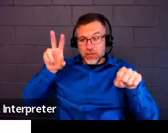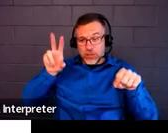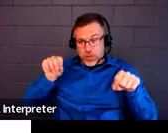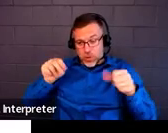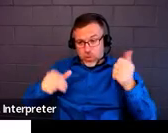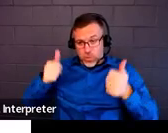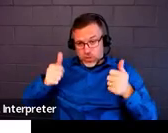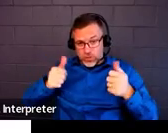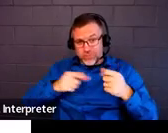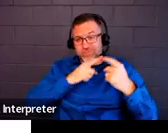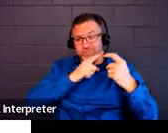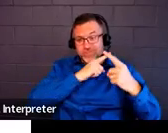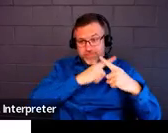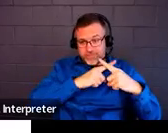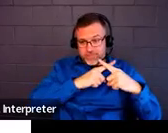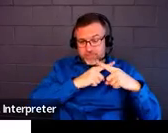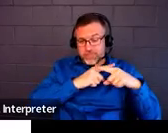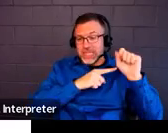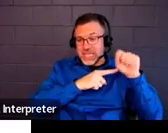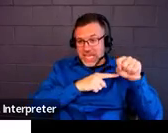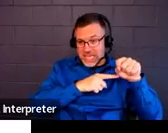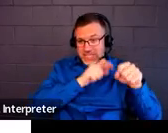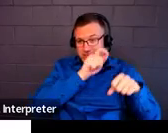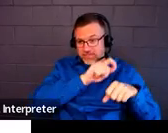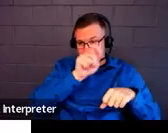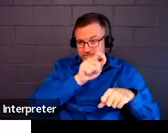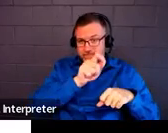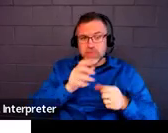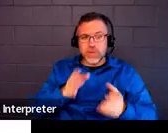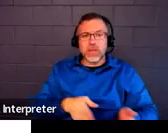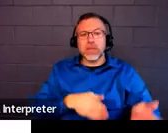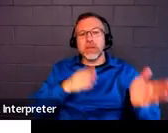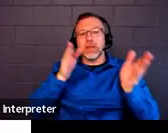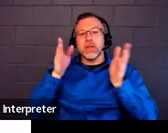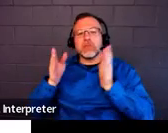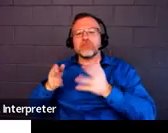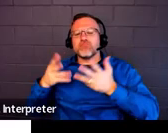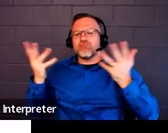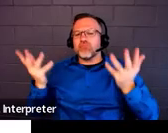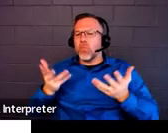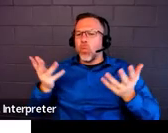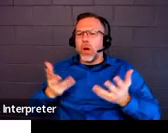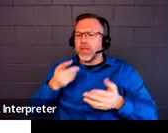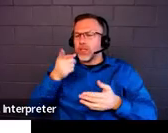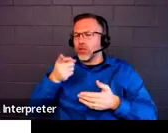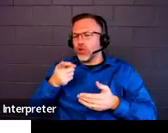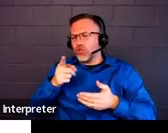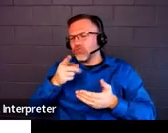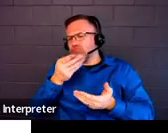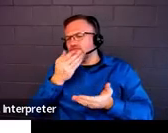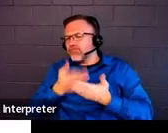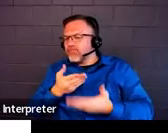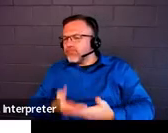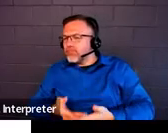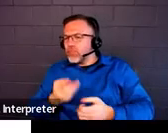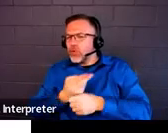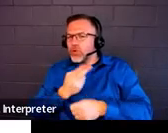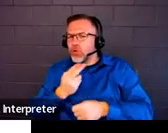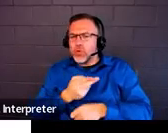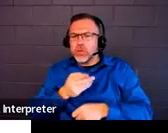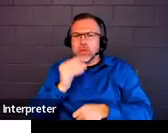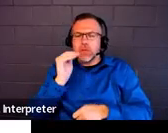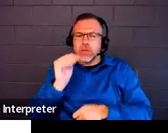yes. And the artifacts that were used to make this decision were formal